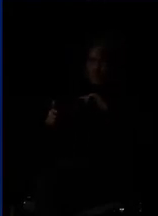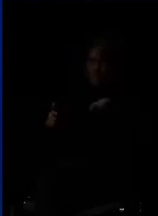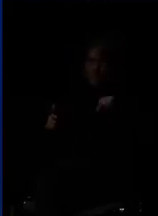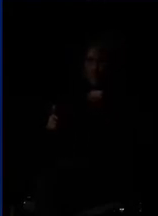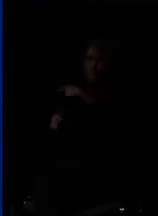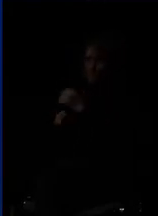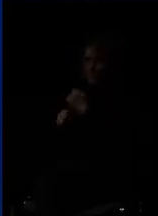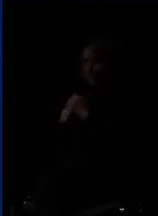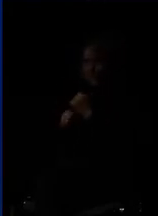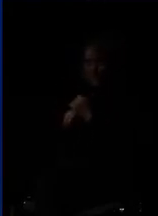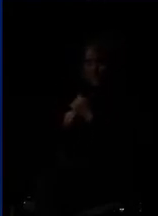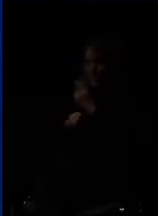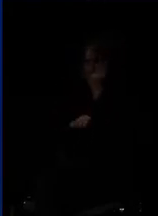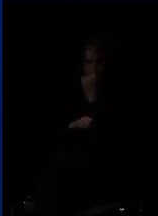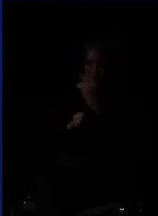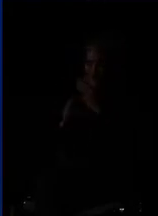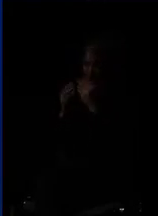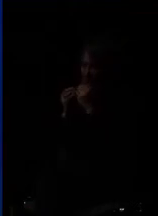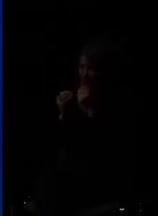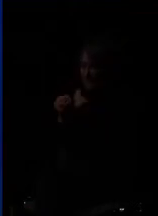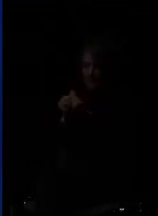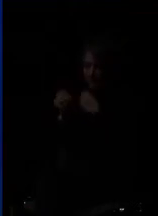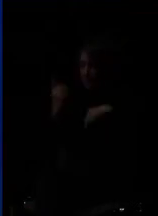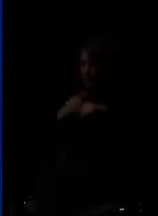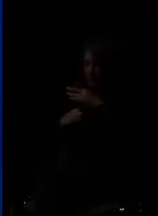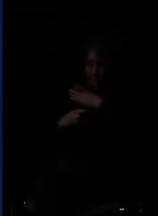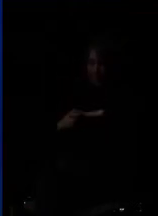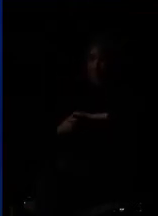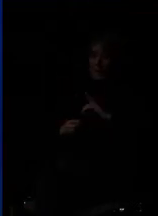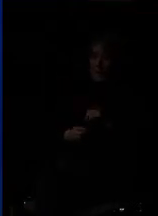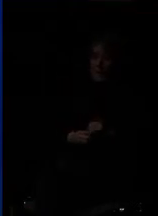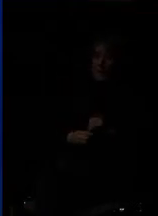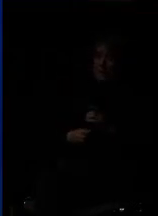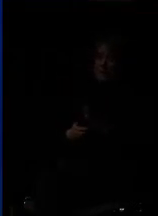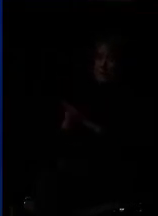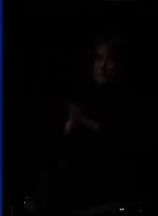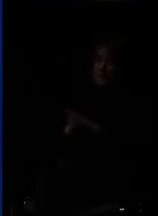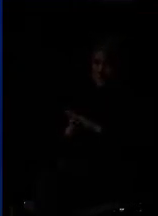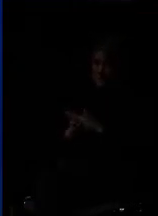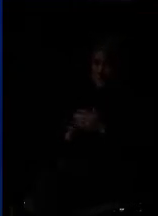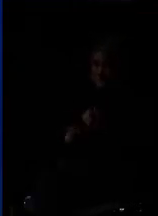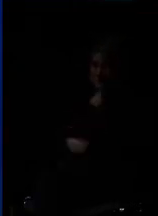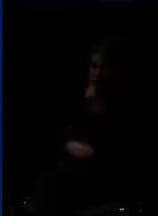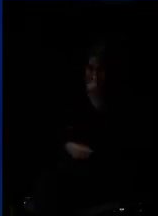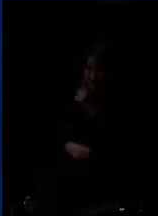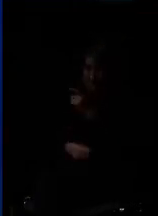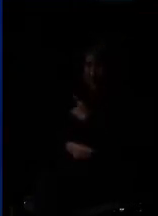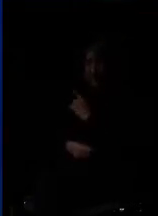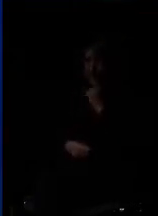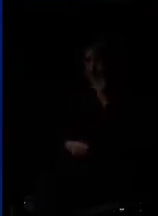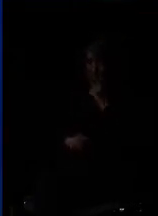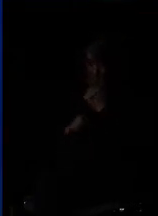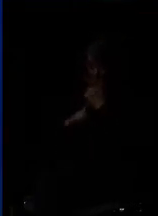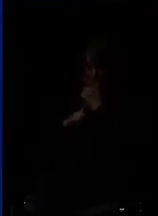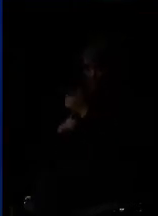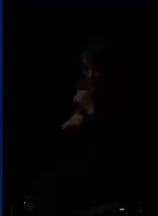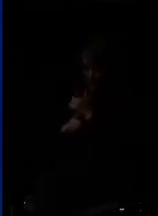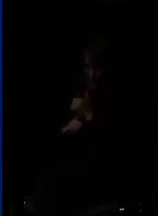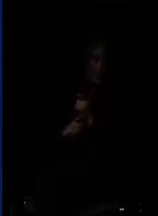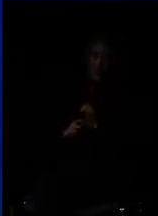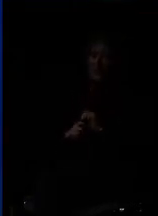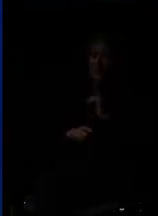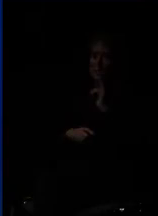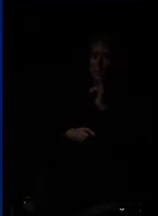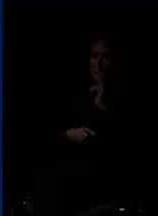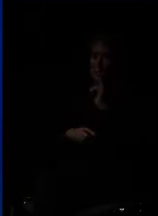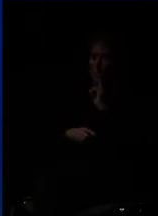kind of things. And ultimately, that set us up for success, because this shot obviously was going through post-production for months and months and months. But